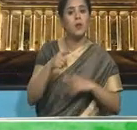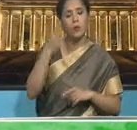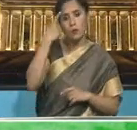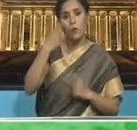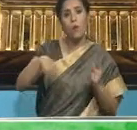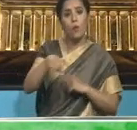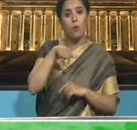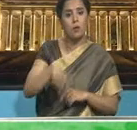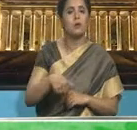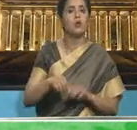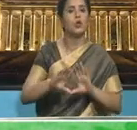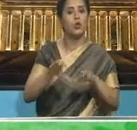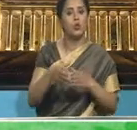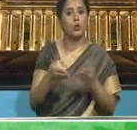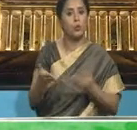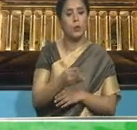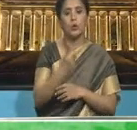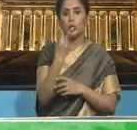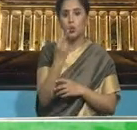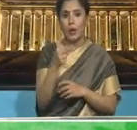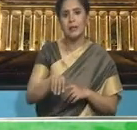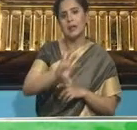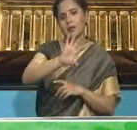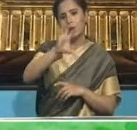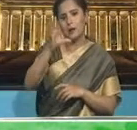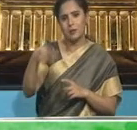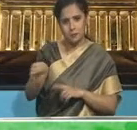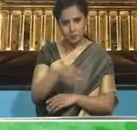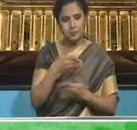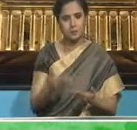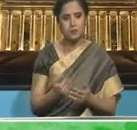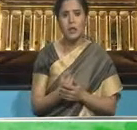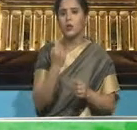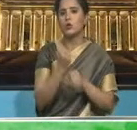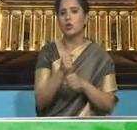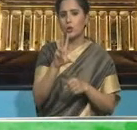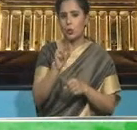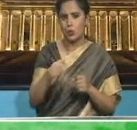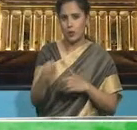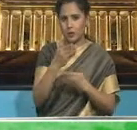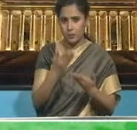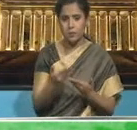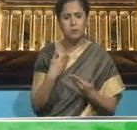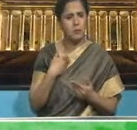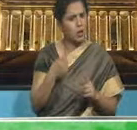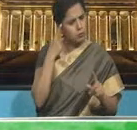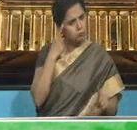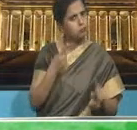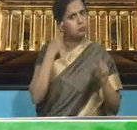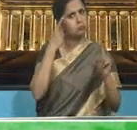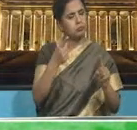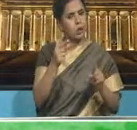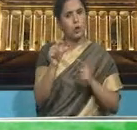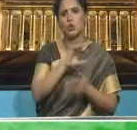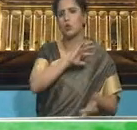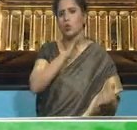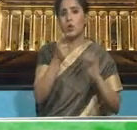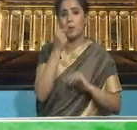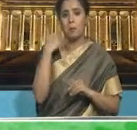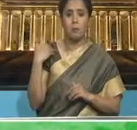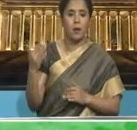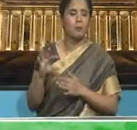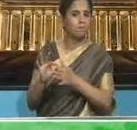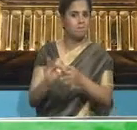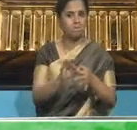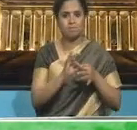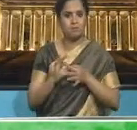the Group of 20 nations. With our motto of universal brotherhood,